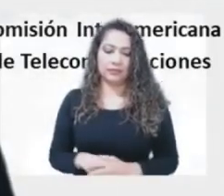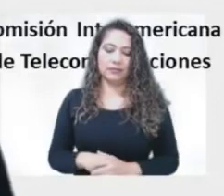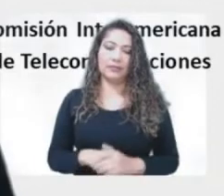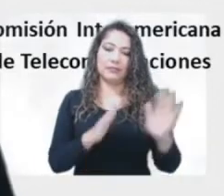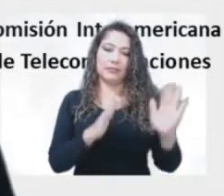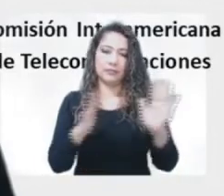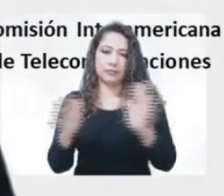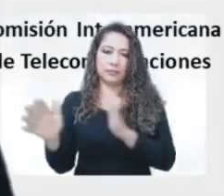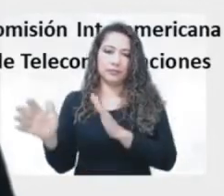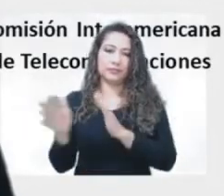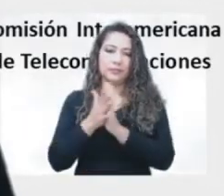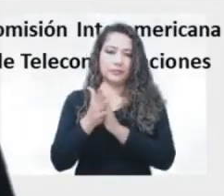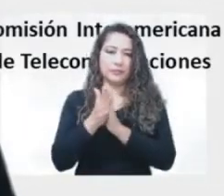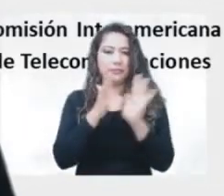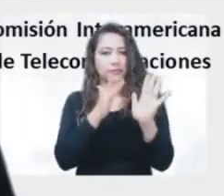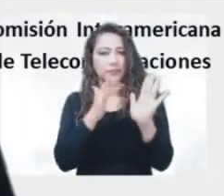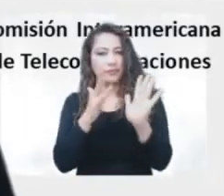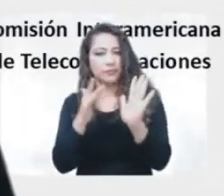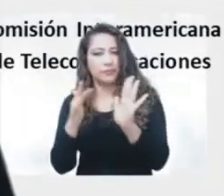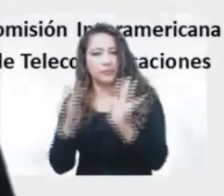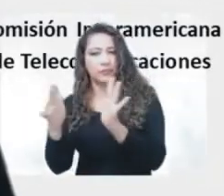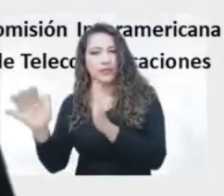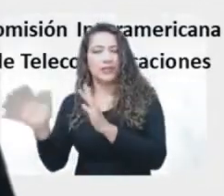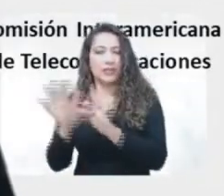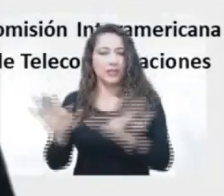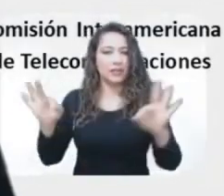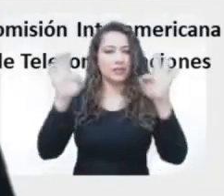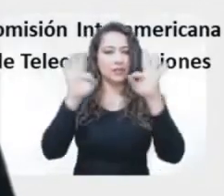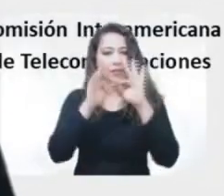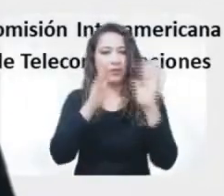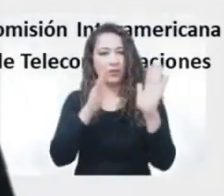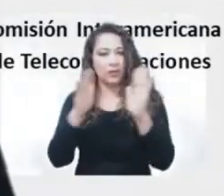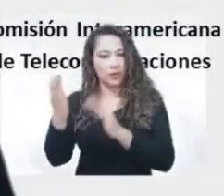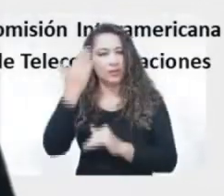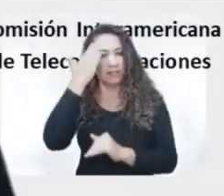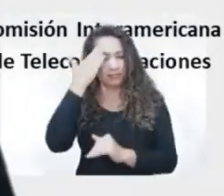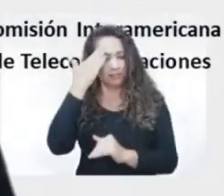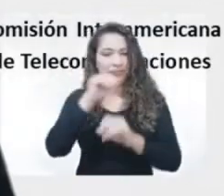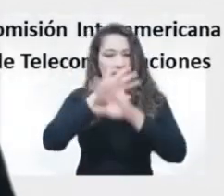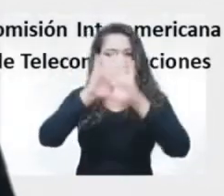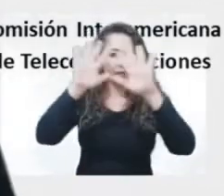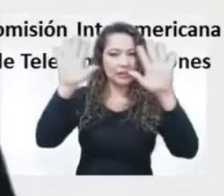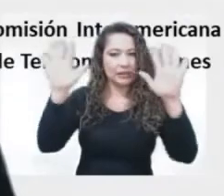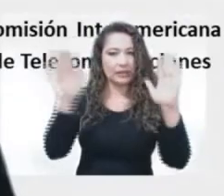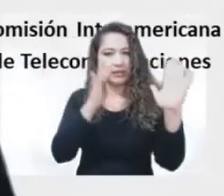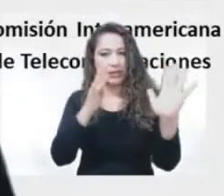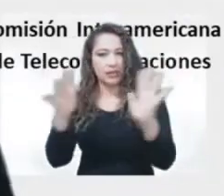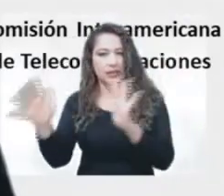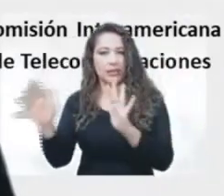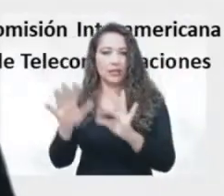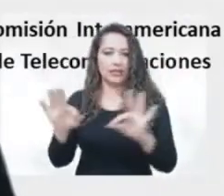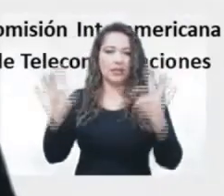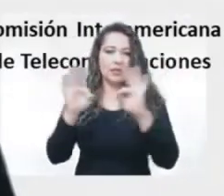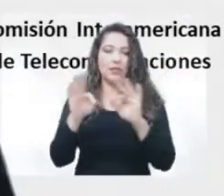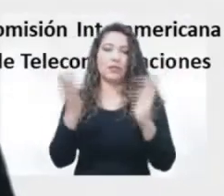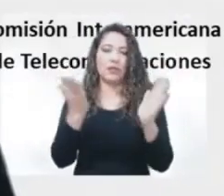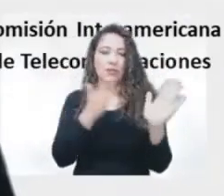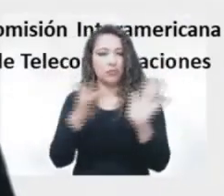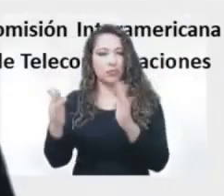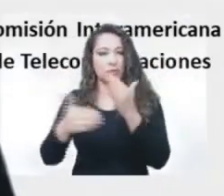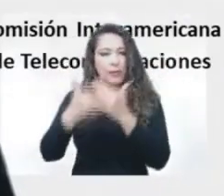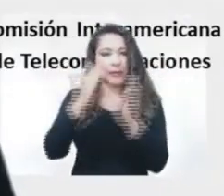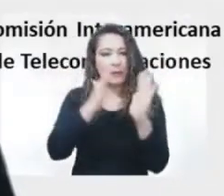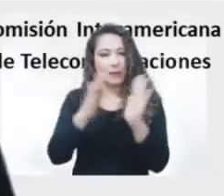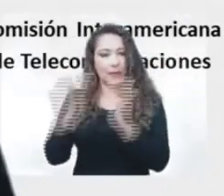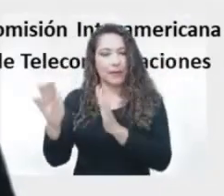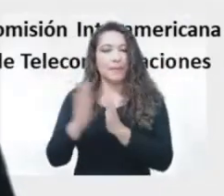enabler for development competitiveness, I consider it important to highlight that it's clear that digital connectivity have made a good